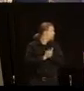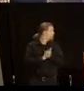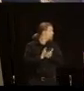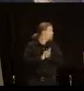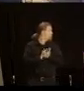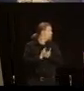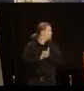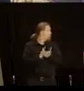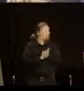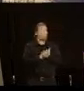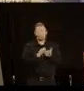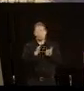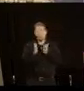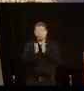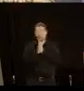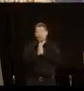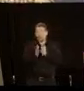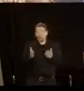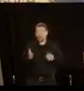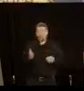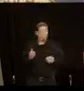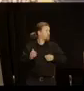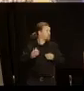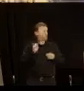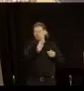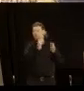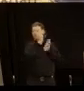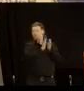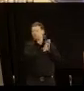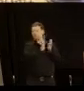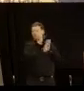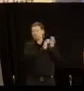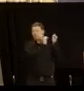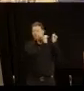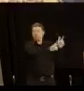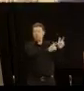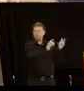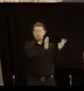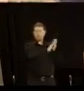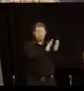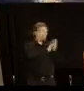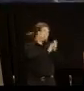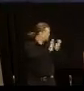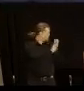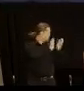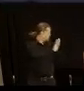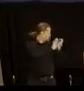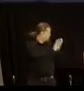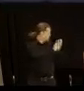And our ask is of the state agent. Yeah, let's give them all a round of applause. That takes a lot.